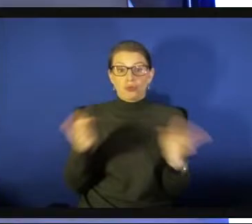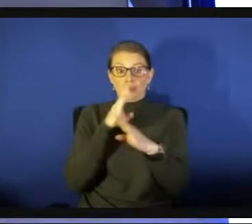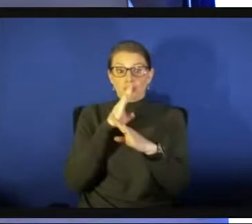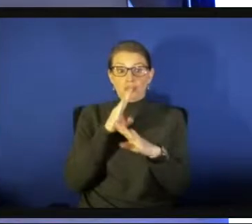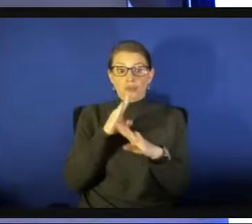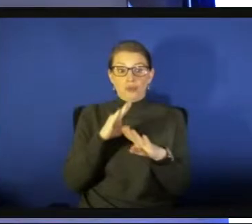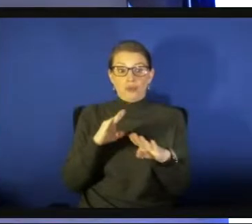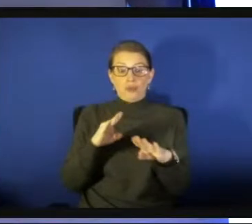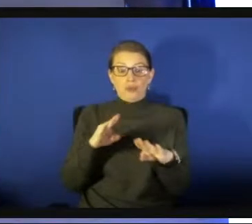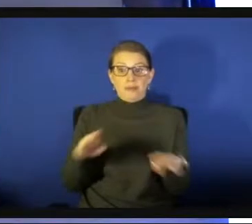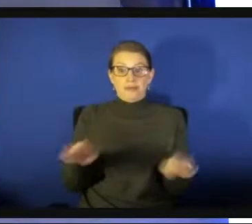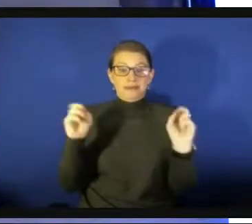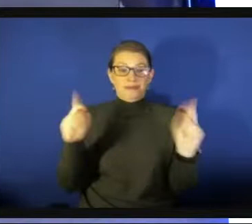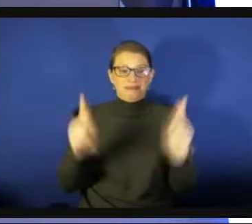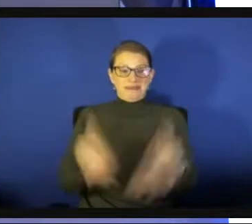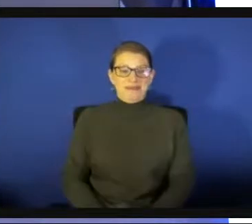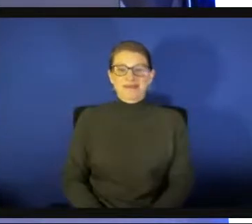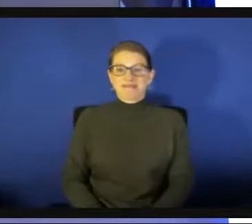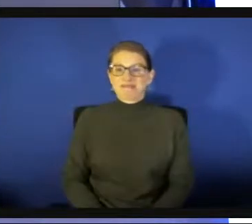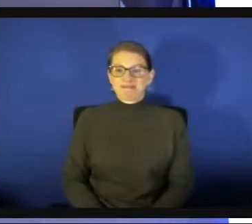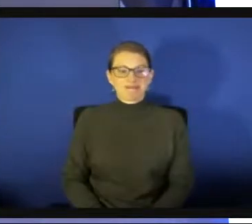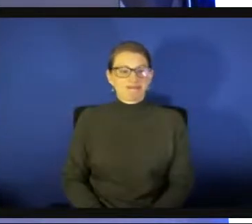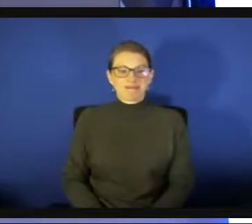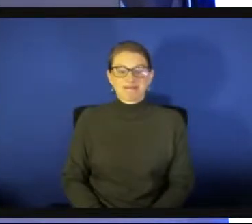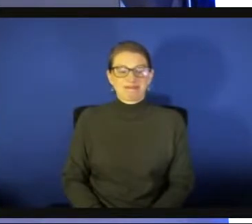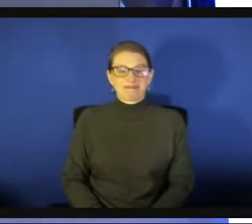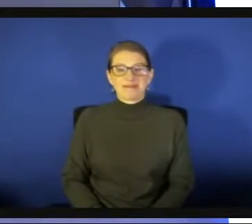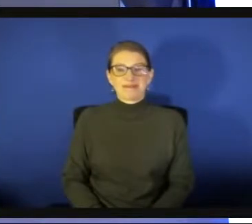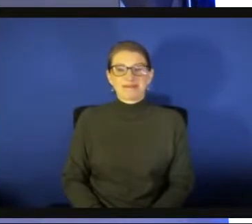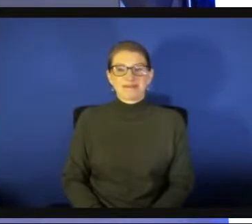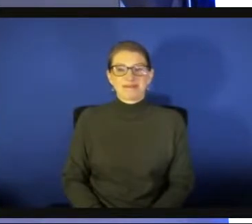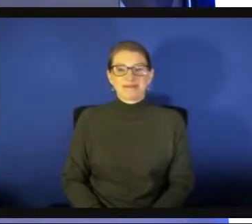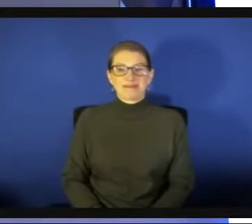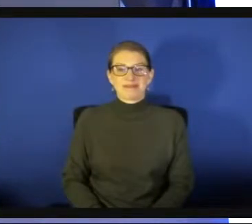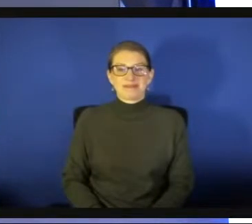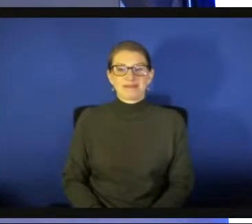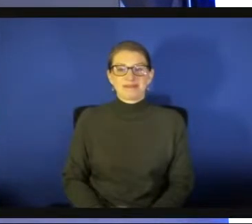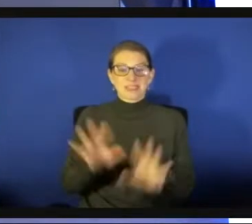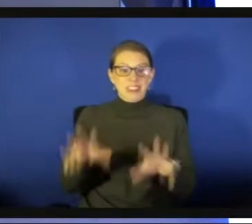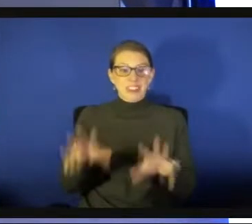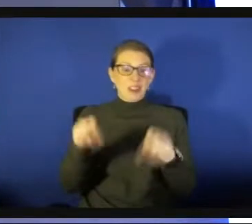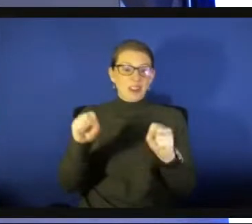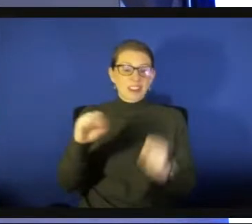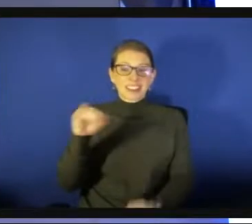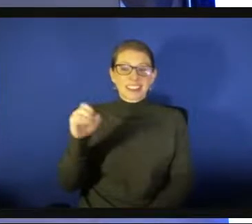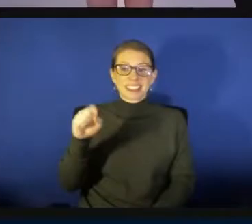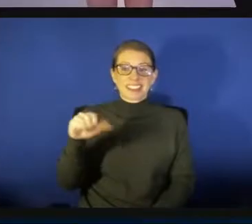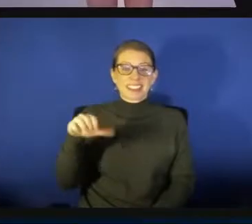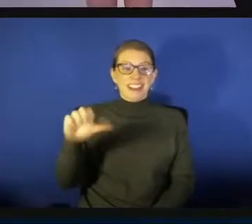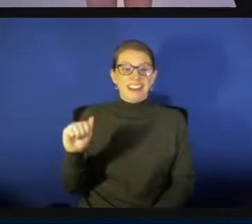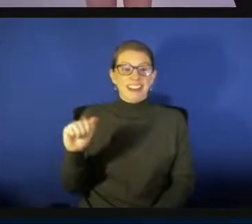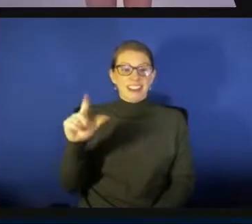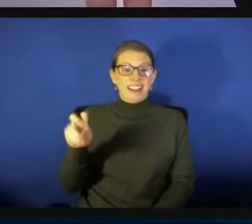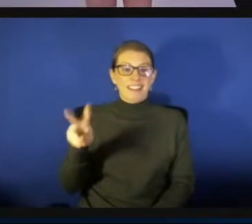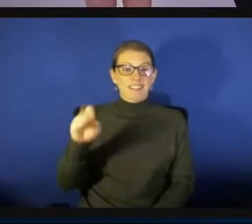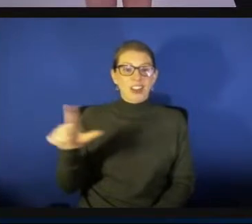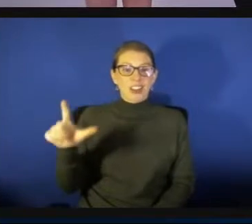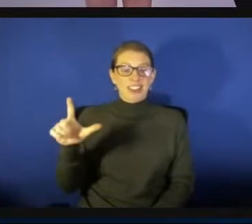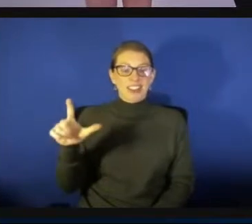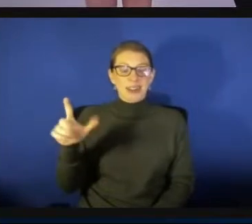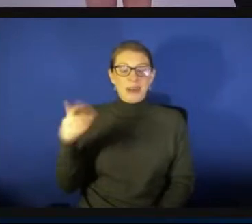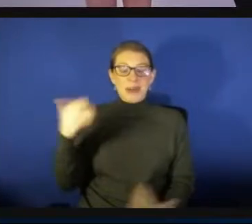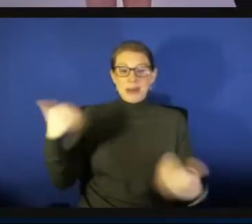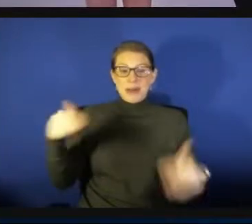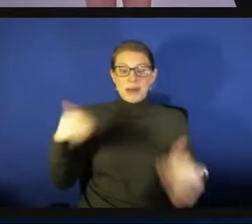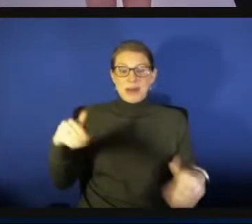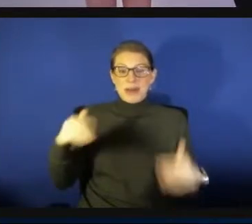All right, looks like we don't have reporters today, so let's head on out to host Jessica Lovell for this historic event at an historic place that will change